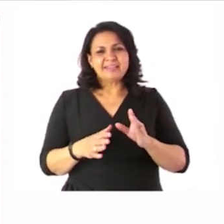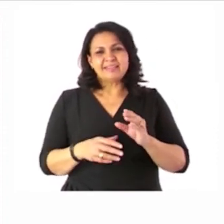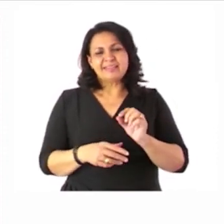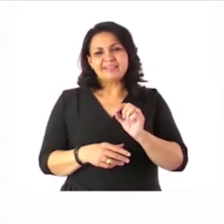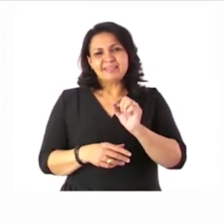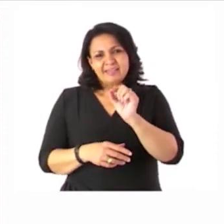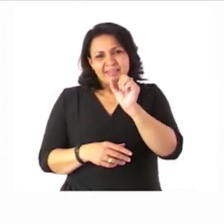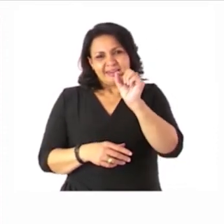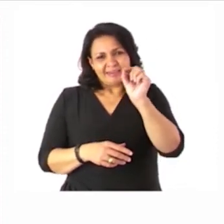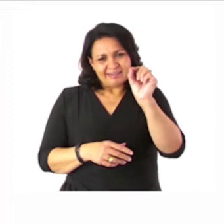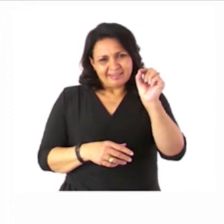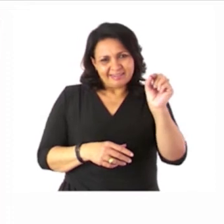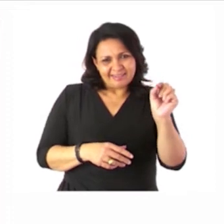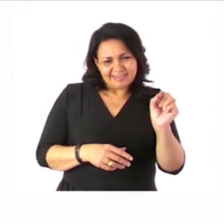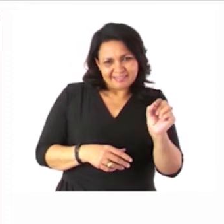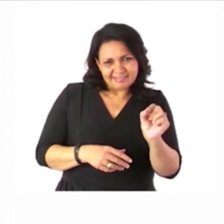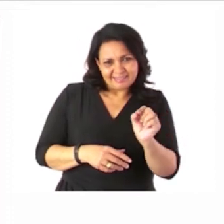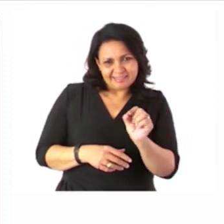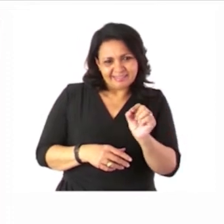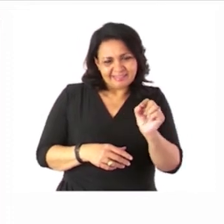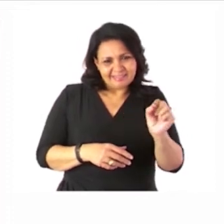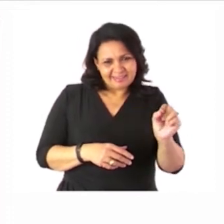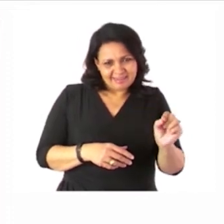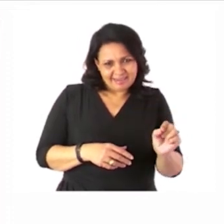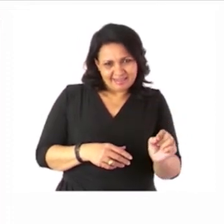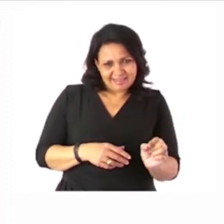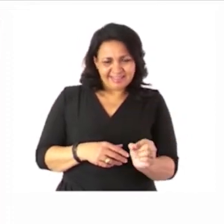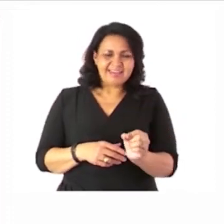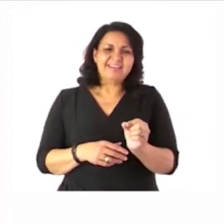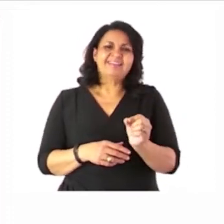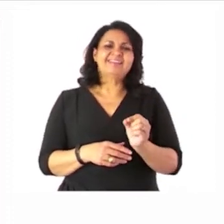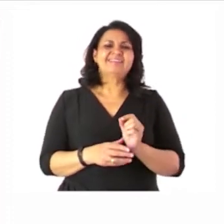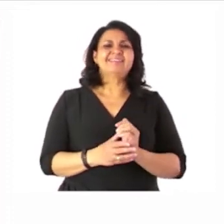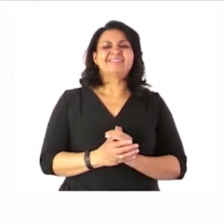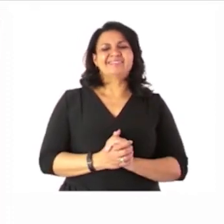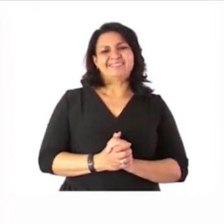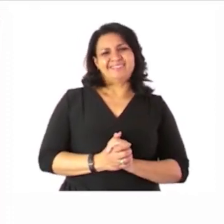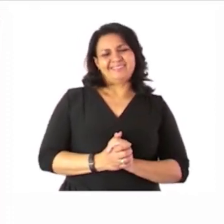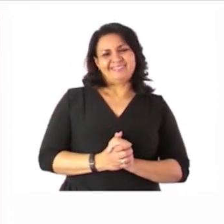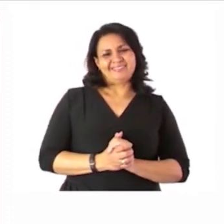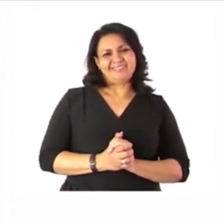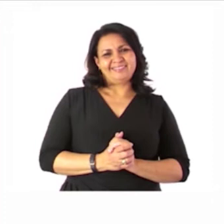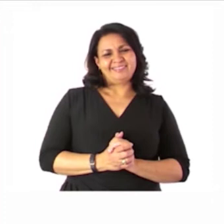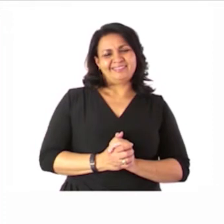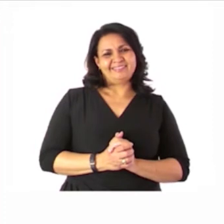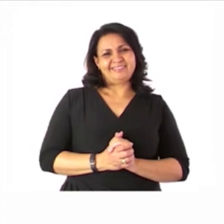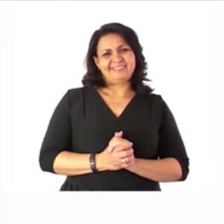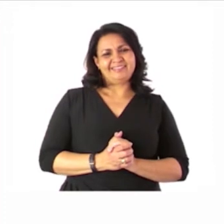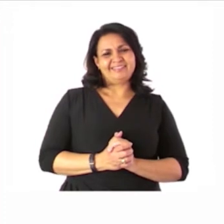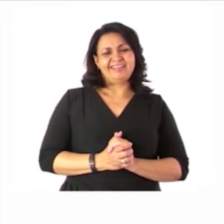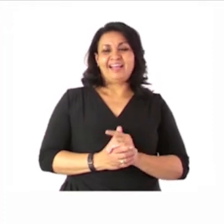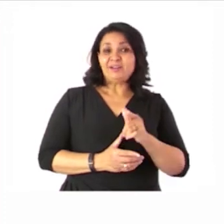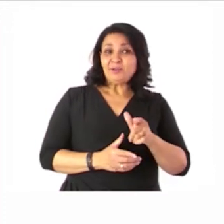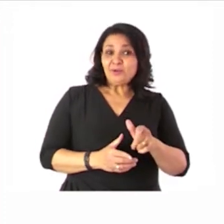go inside the box. Don't go out of the lines, keep inside the box. And I'm going to leave the